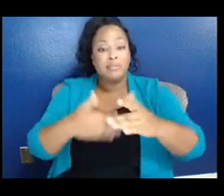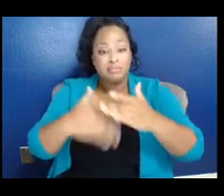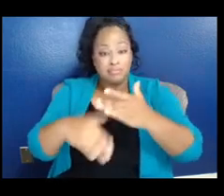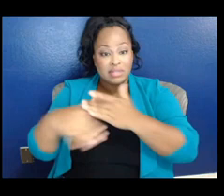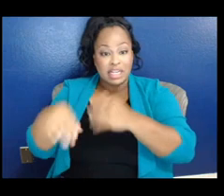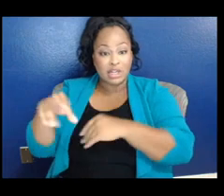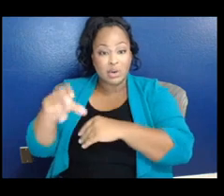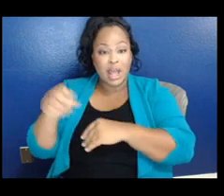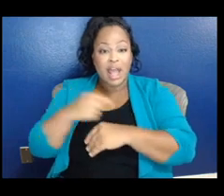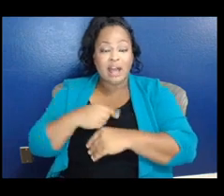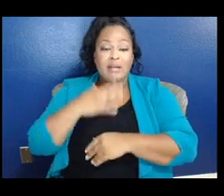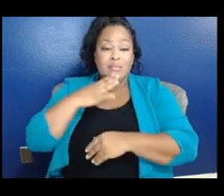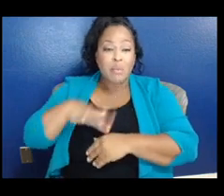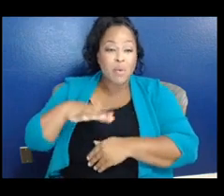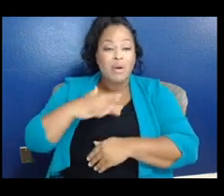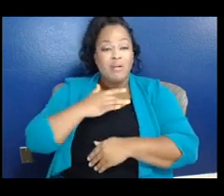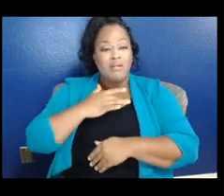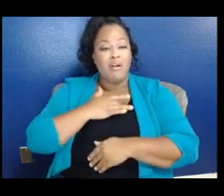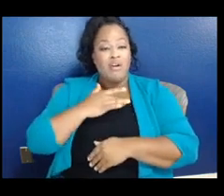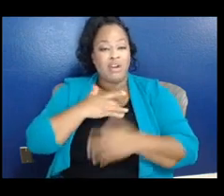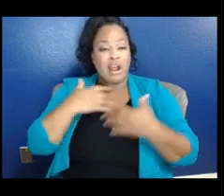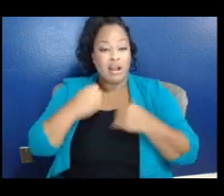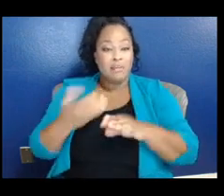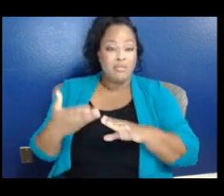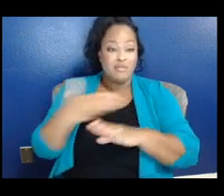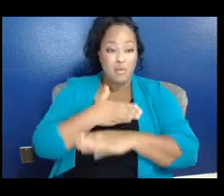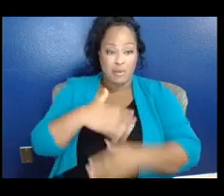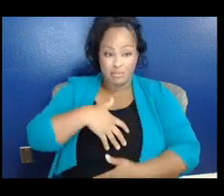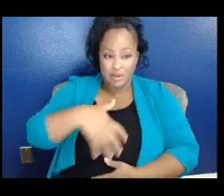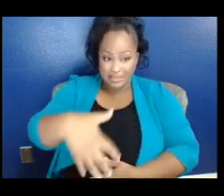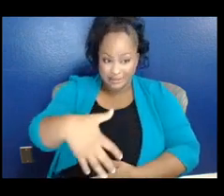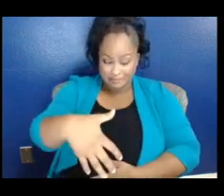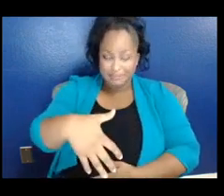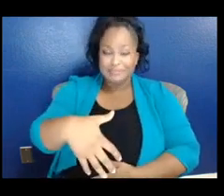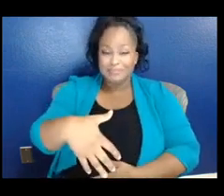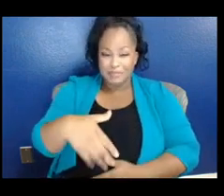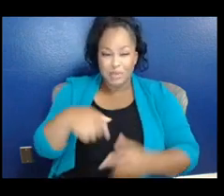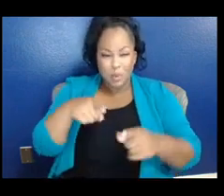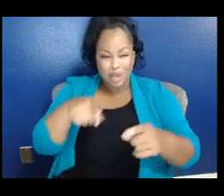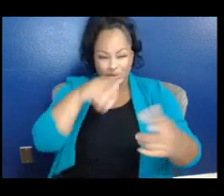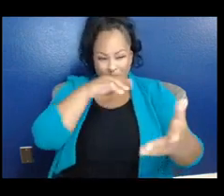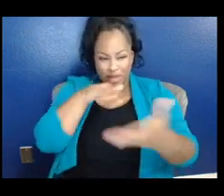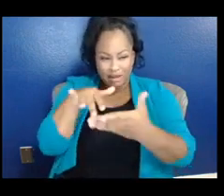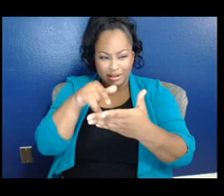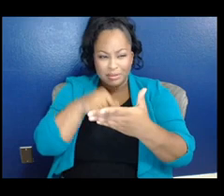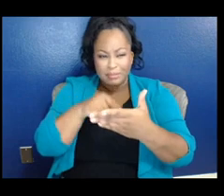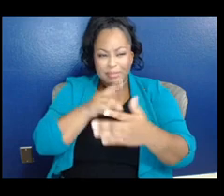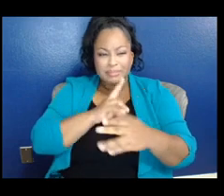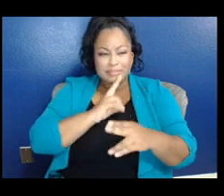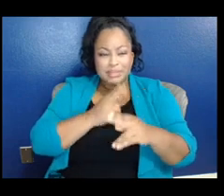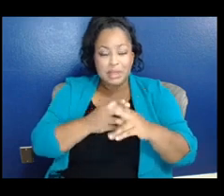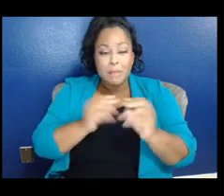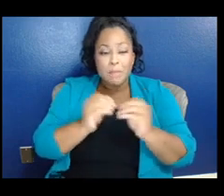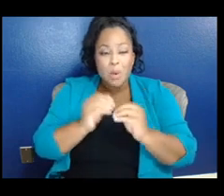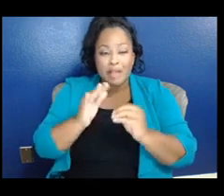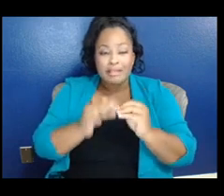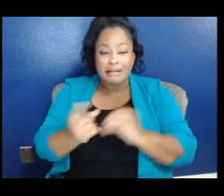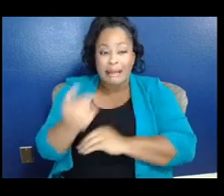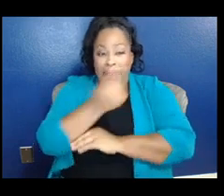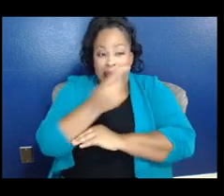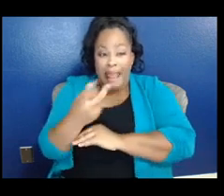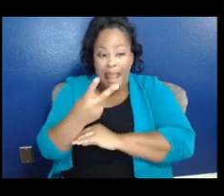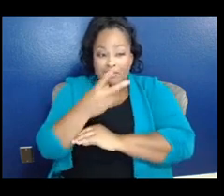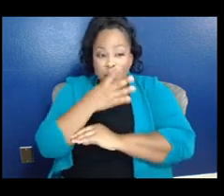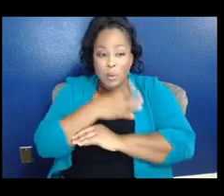Birth in the U.S. Have Poor Heart Health Prior to Pregnancy." And in your studies, you mentioned that more than